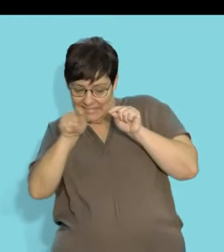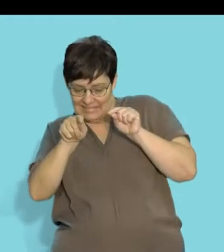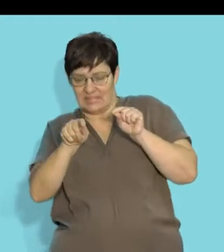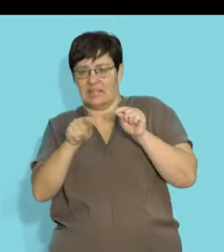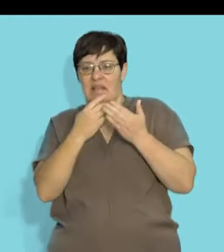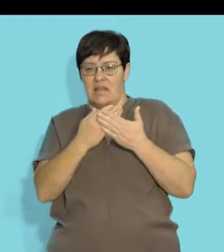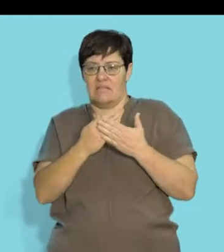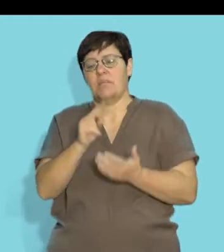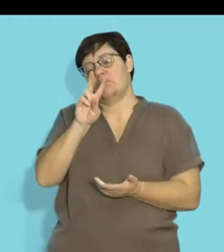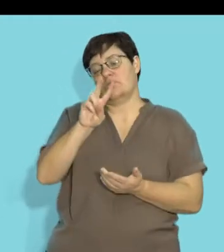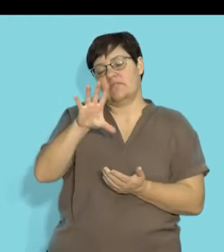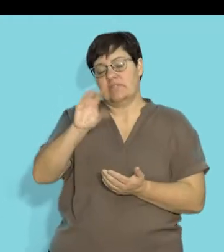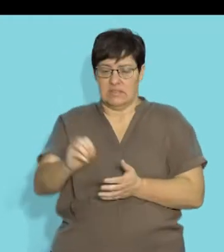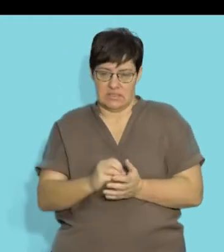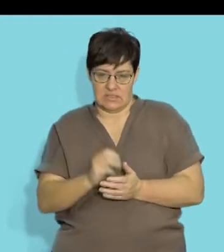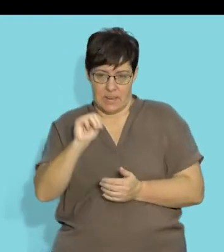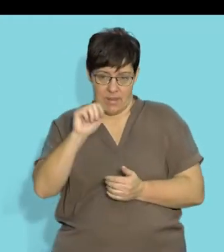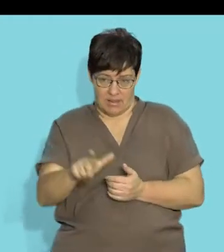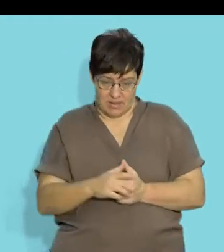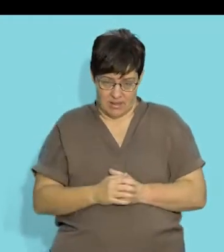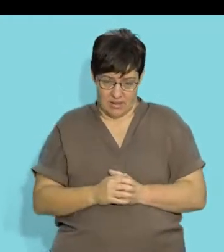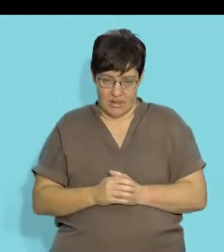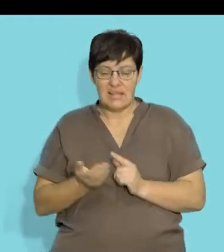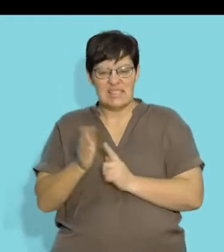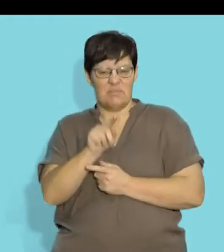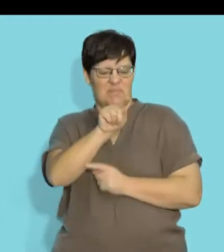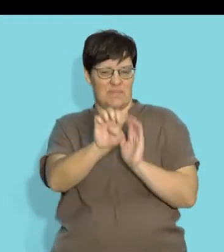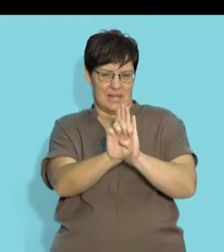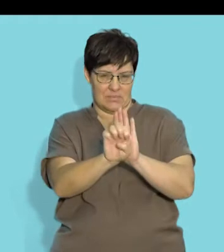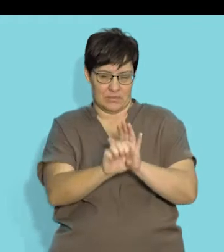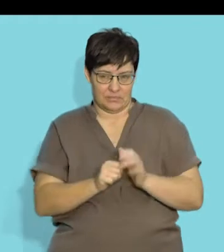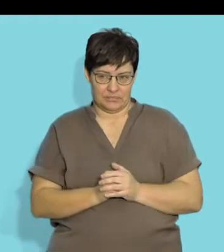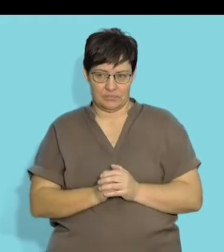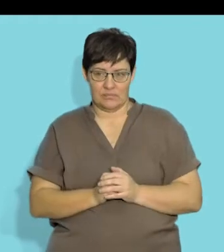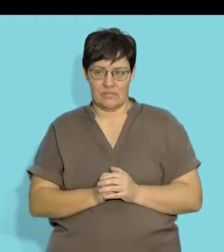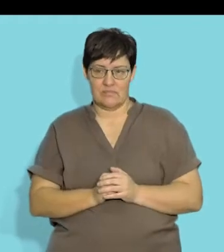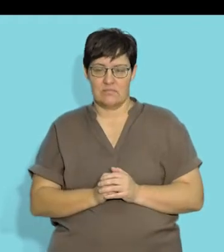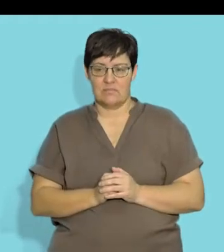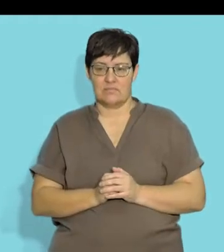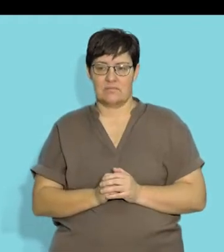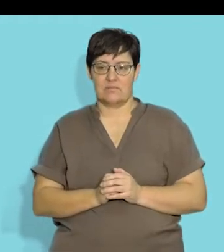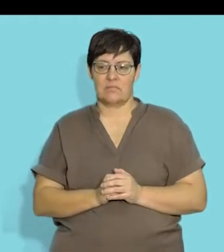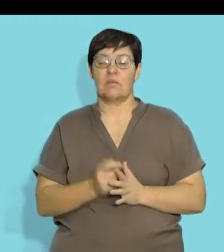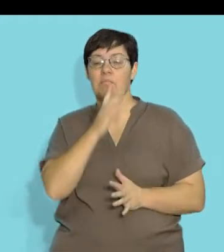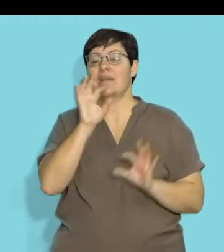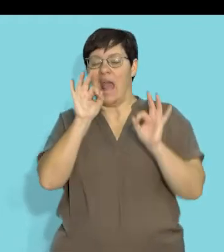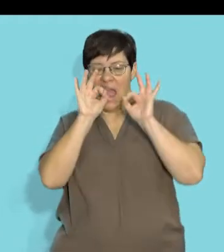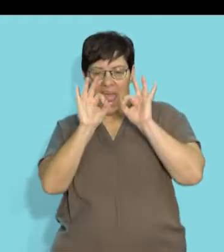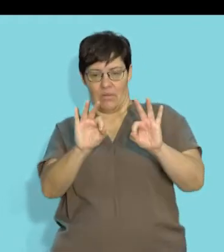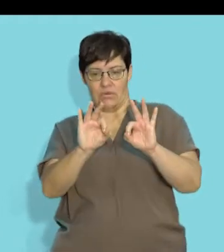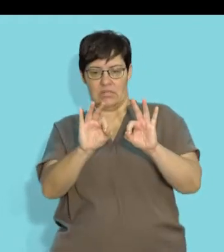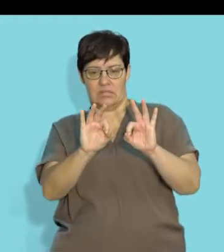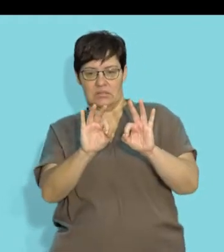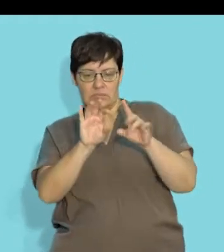could be 250 mils as it was in that example. So this has to do with the accuracy